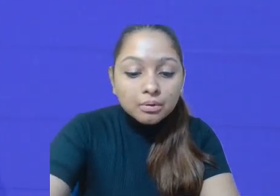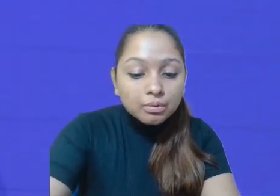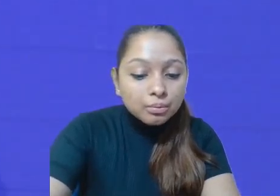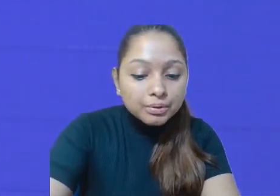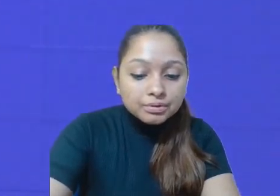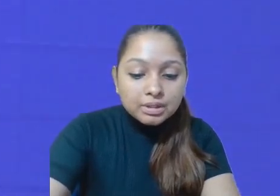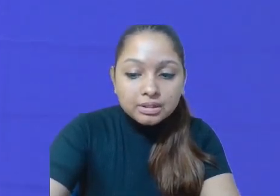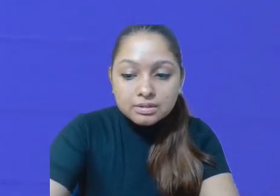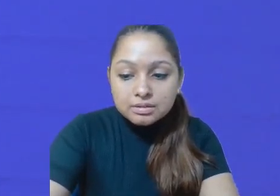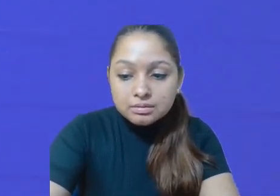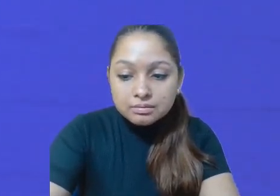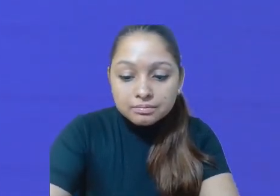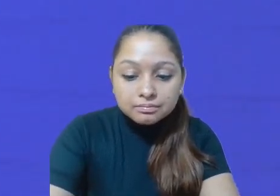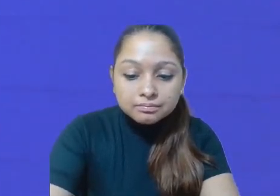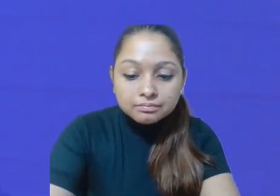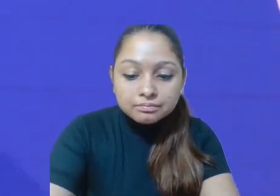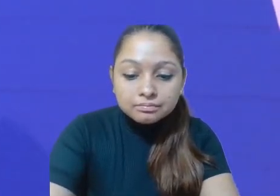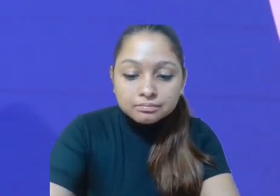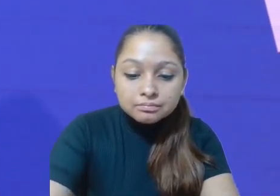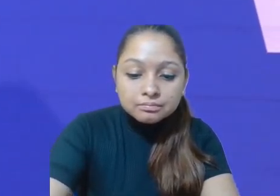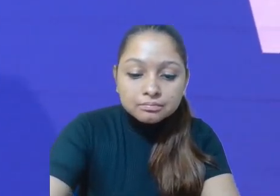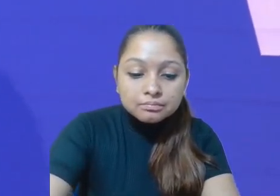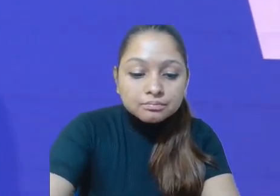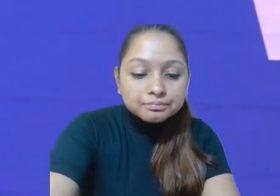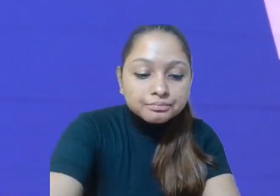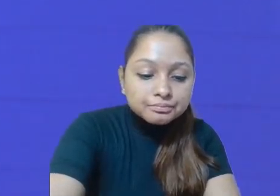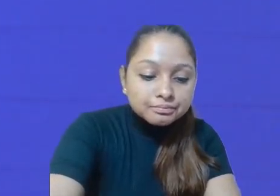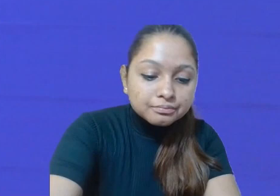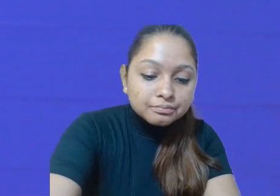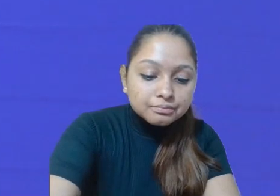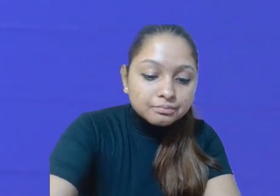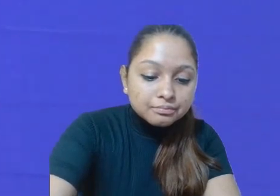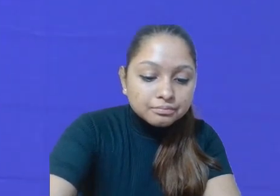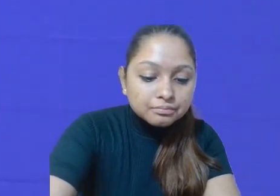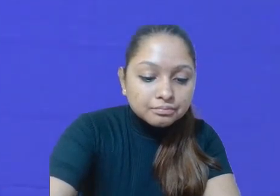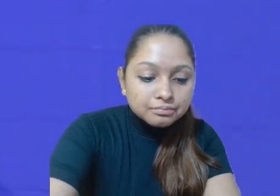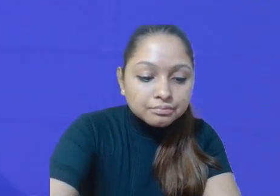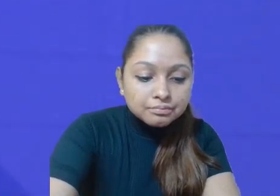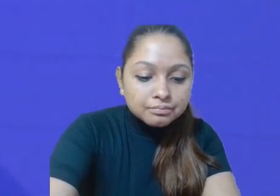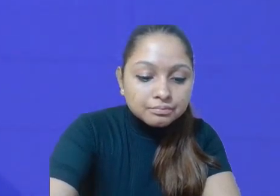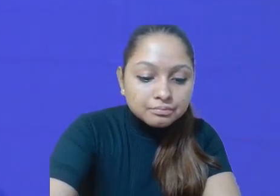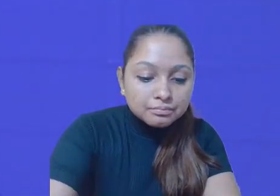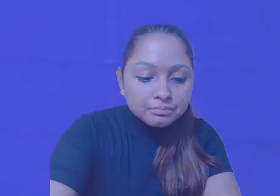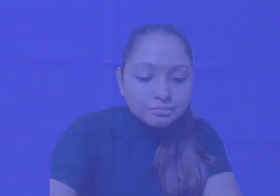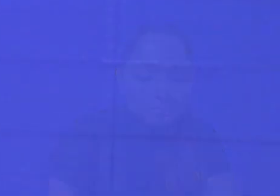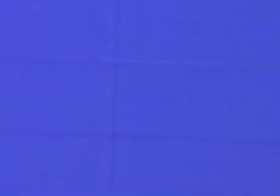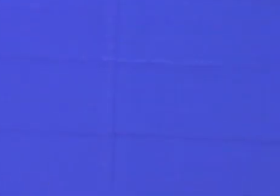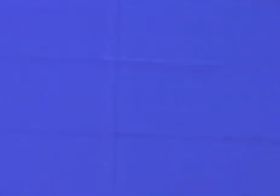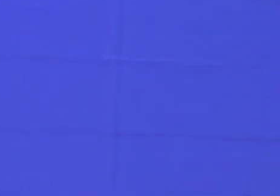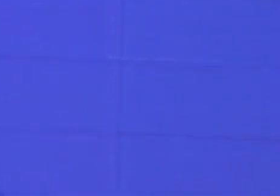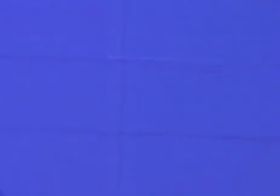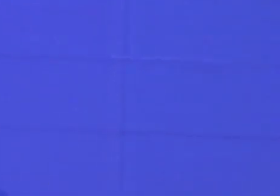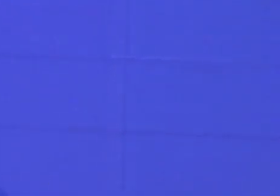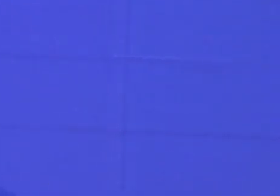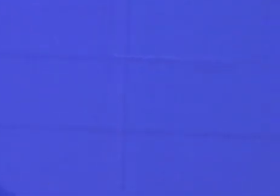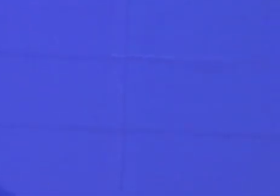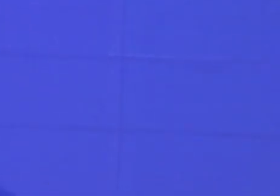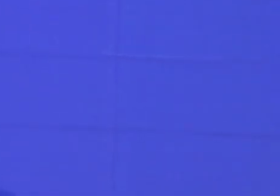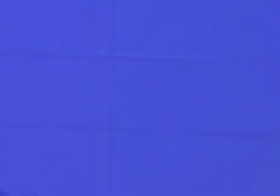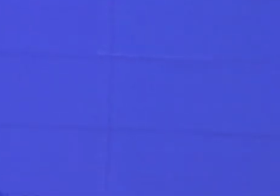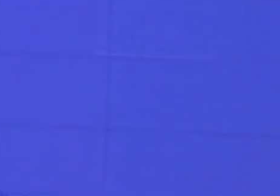of 20 years ago, but I'm taking this process with my 17-year-old son, and that's why we need to